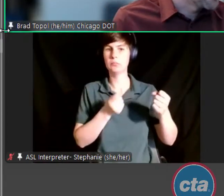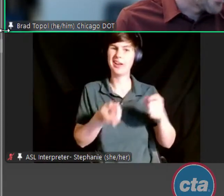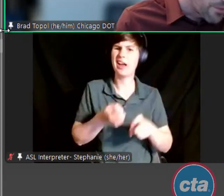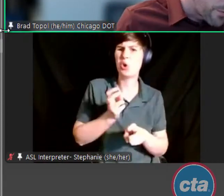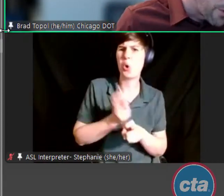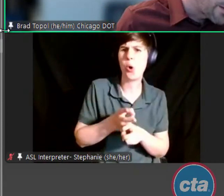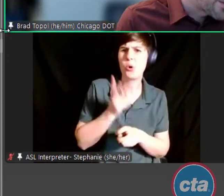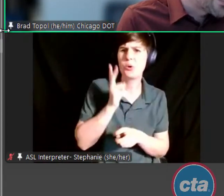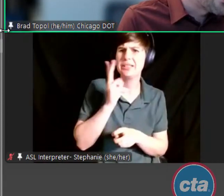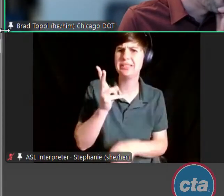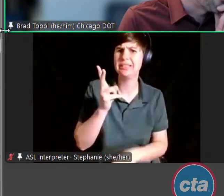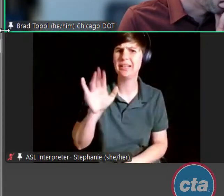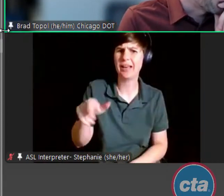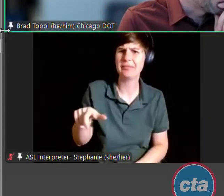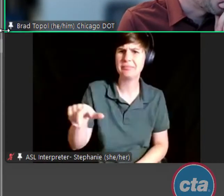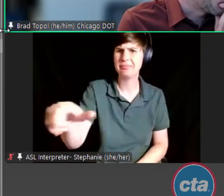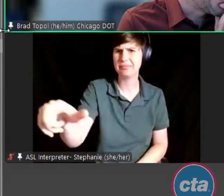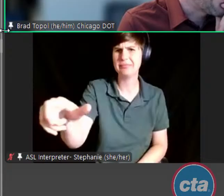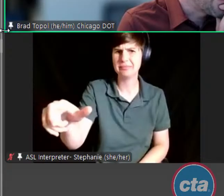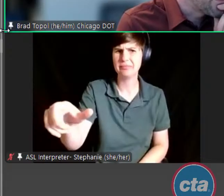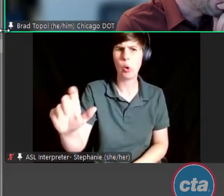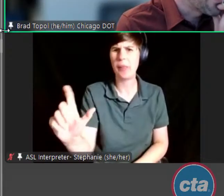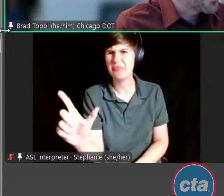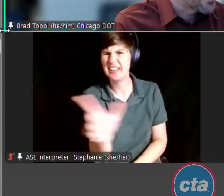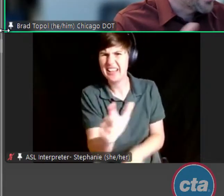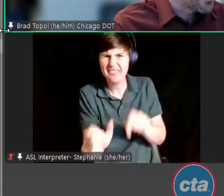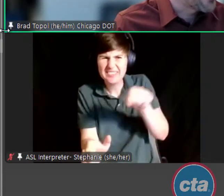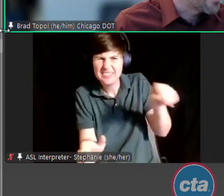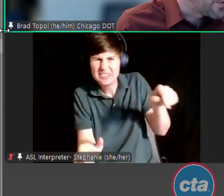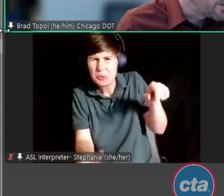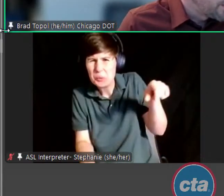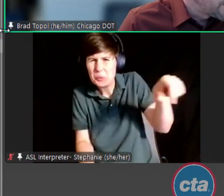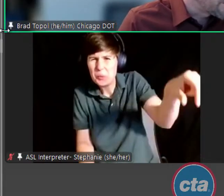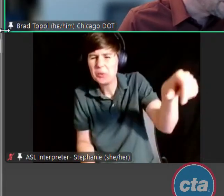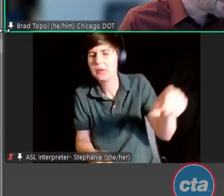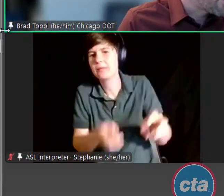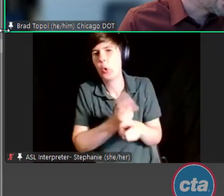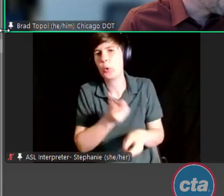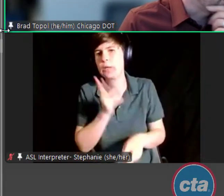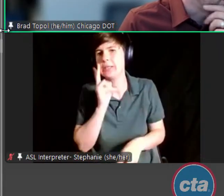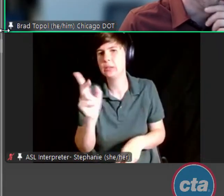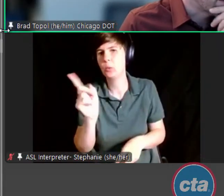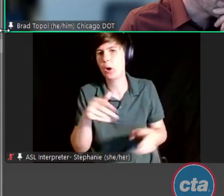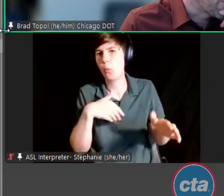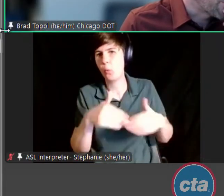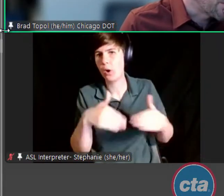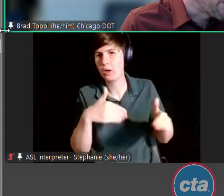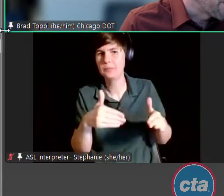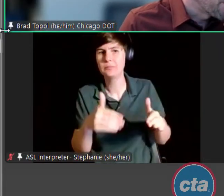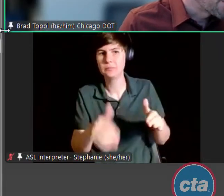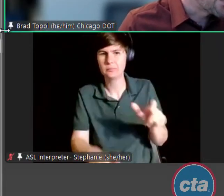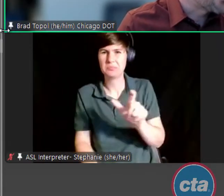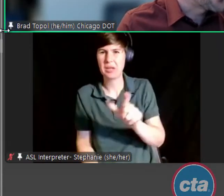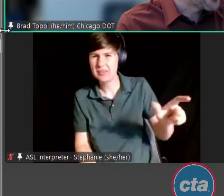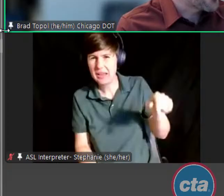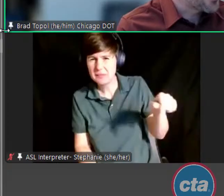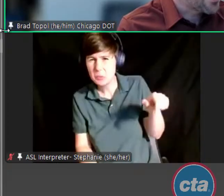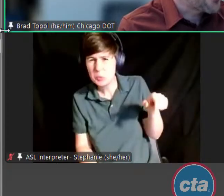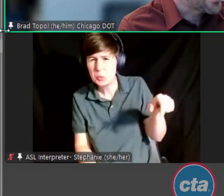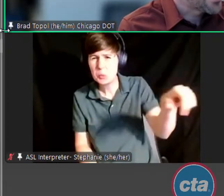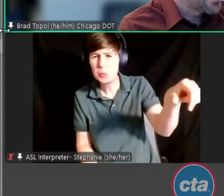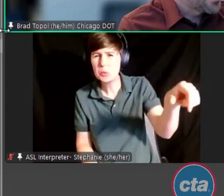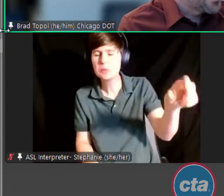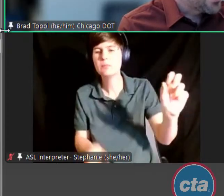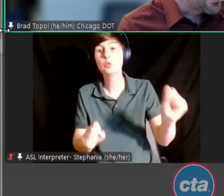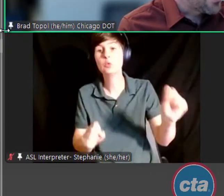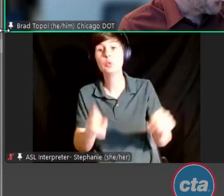sidewalk on the but it's on the very left side of the photo. We realize we didn't have any good photos showing everything, but you'll see a sidewalk on the very left side of the photo there, kind of showing that we